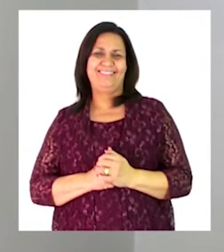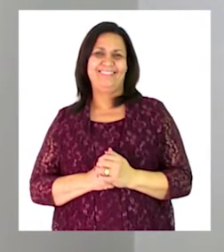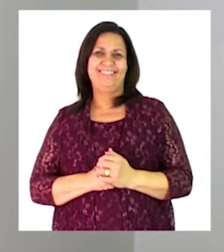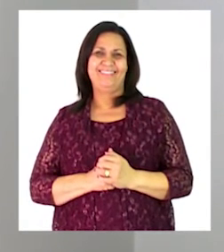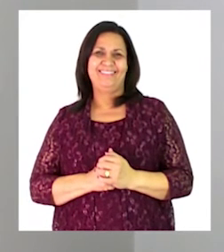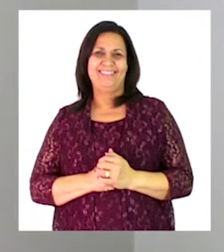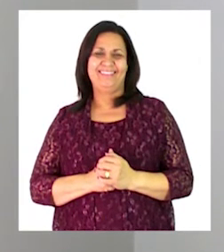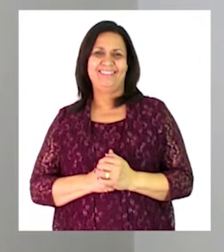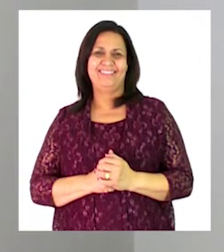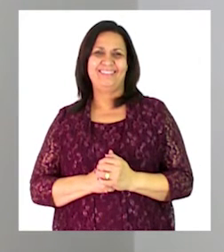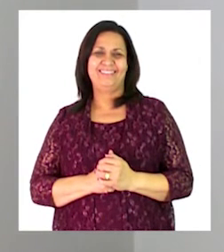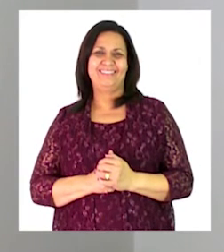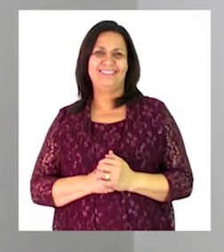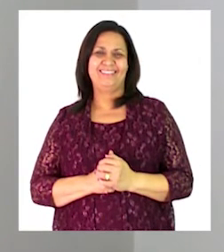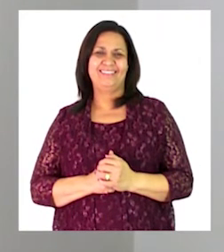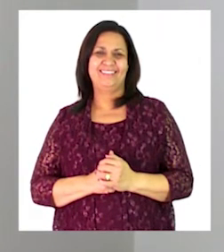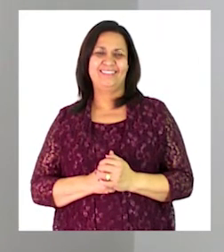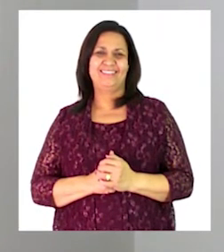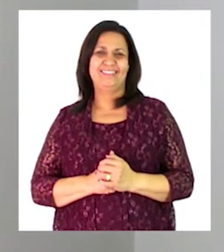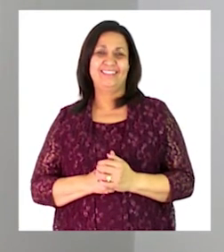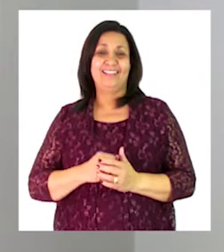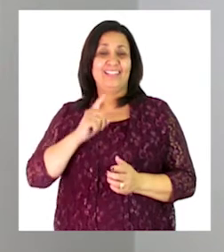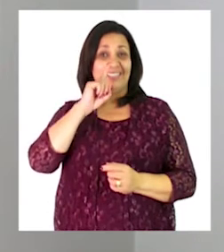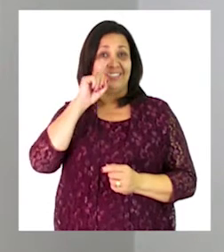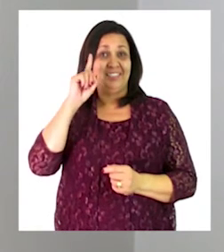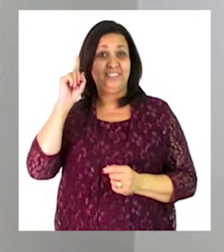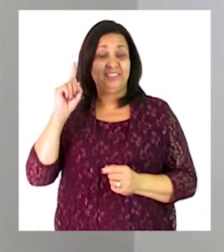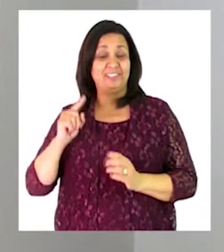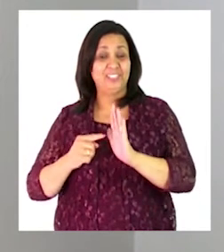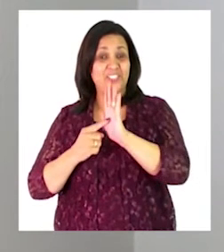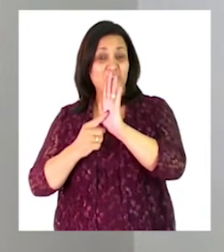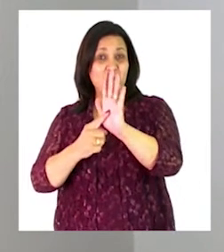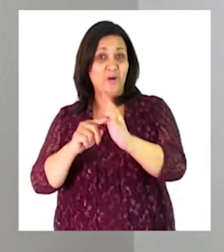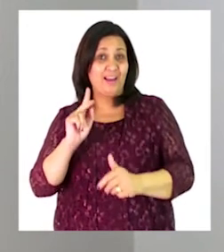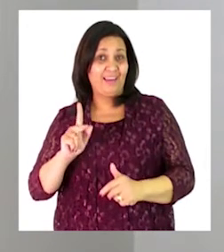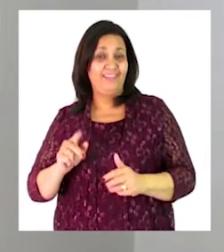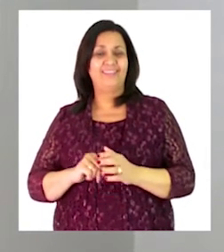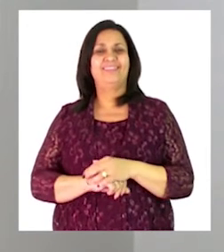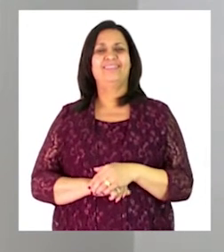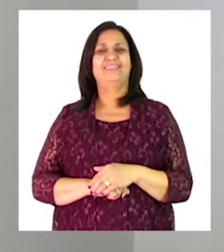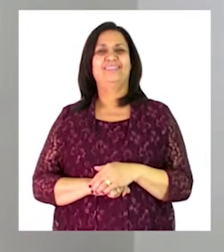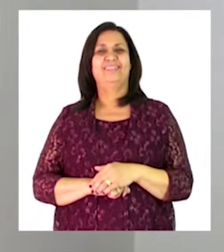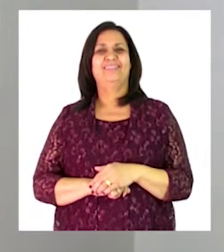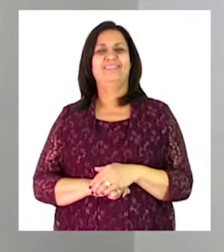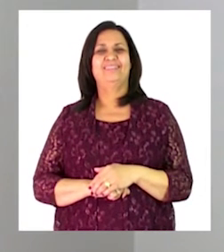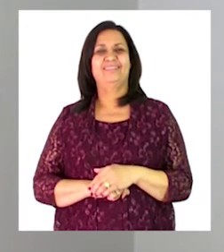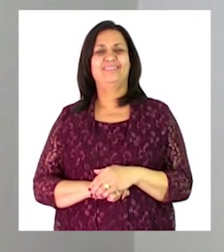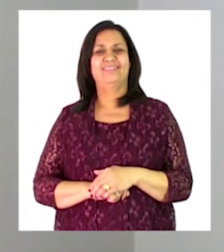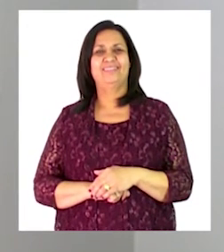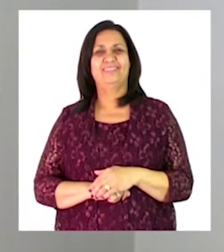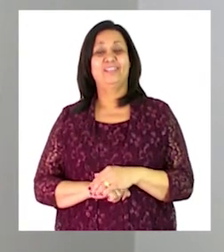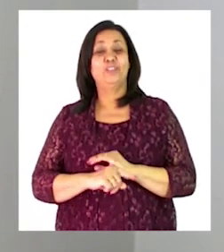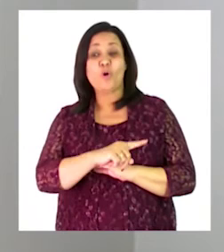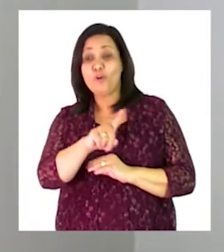That's very good. Let me demonstrate the next number so that we can be able to